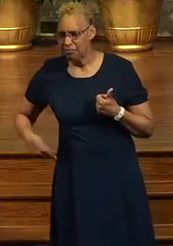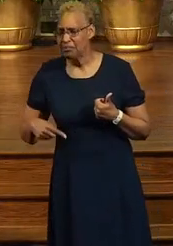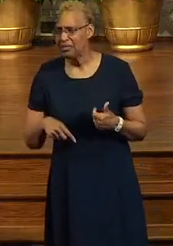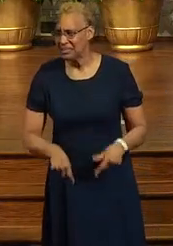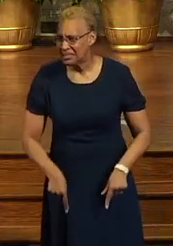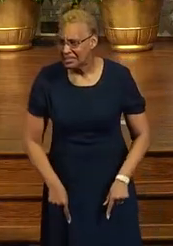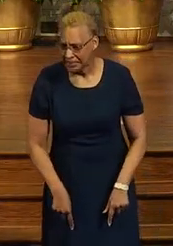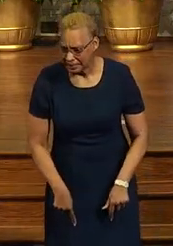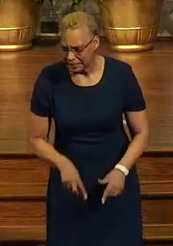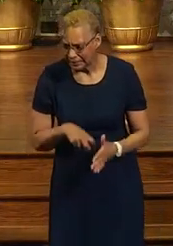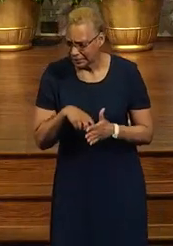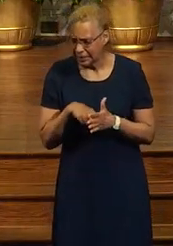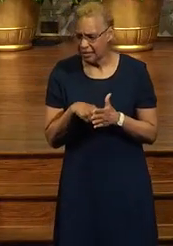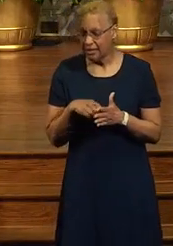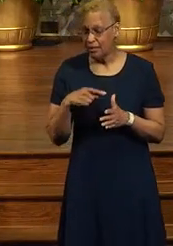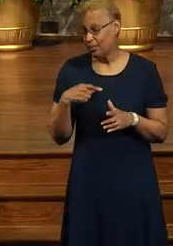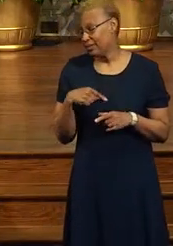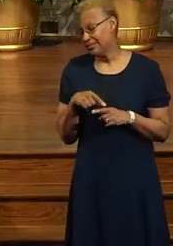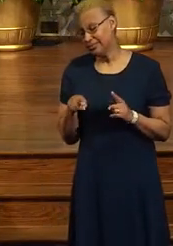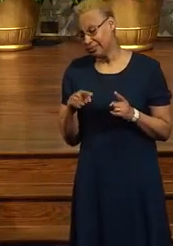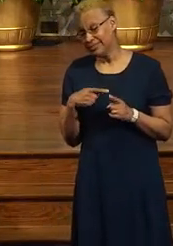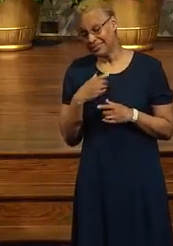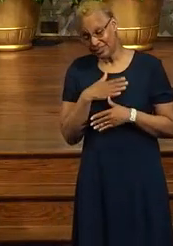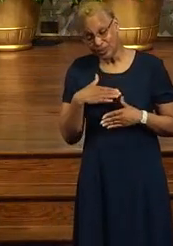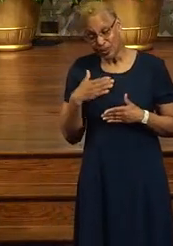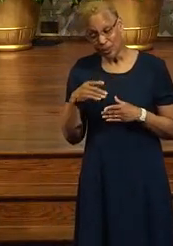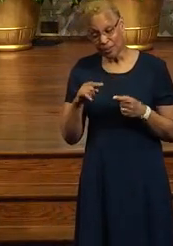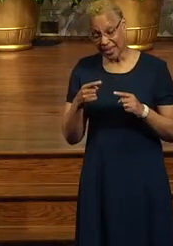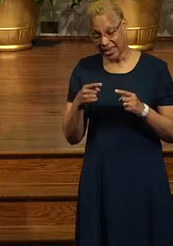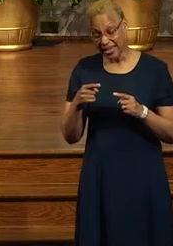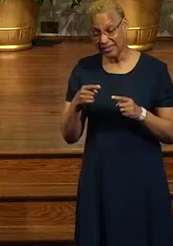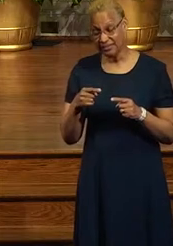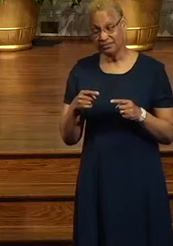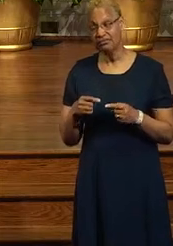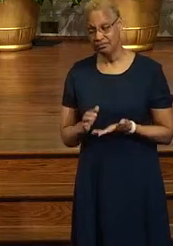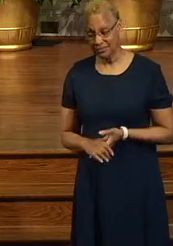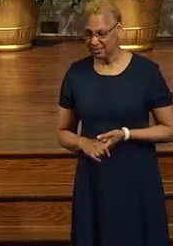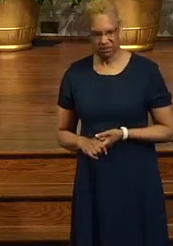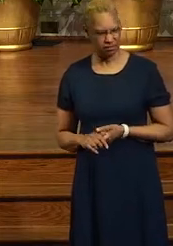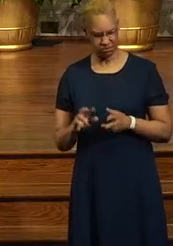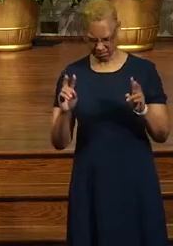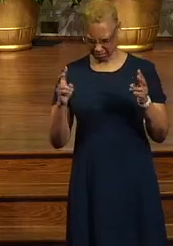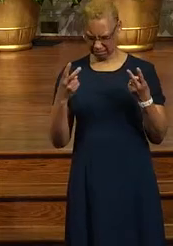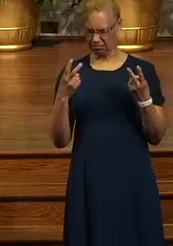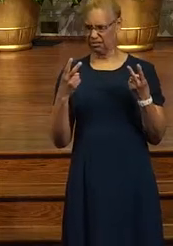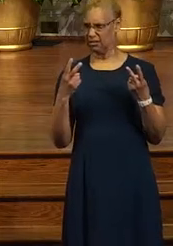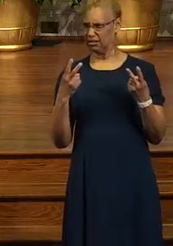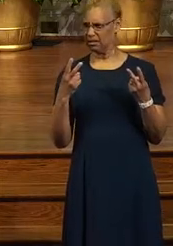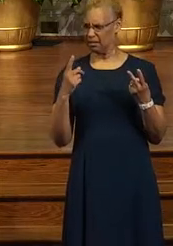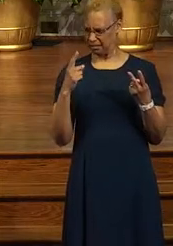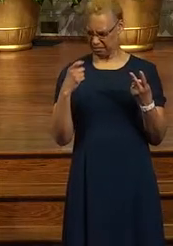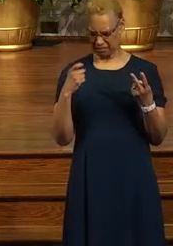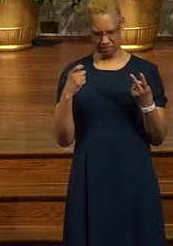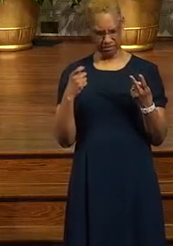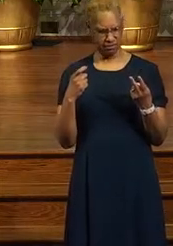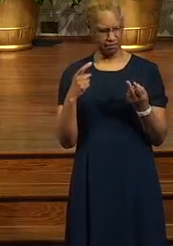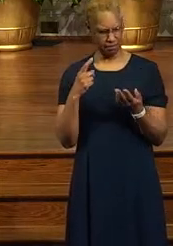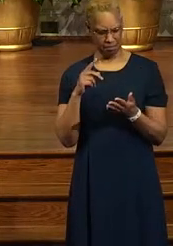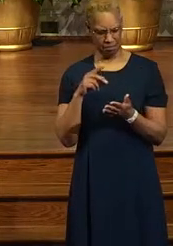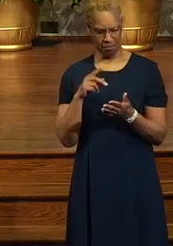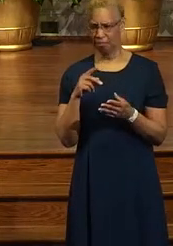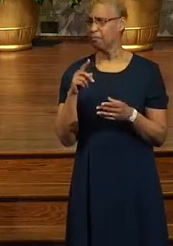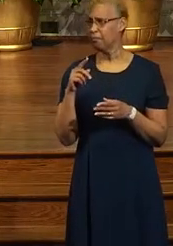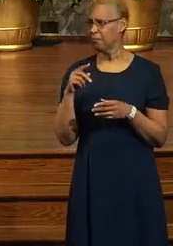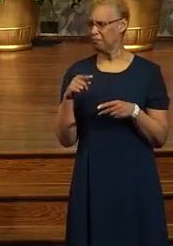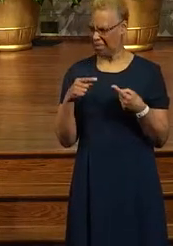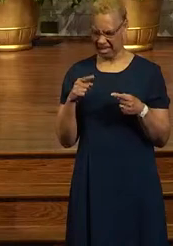yet we endure the pain. I guess some of you are looking at me, what pain you're talking about? You just keep